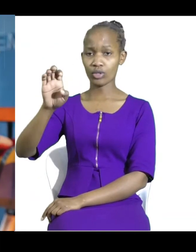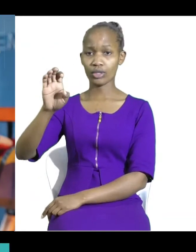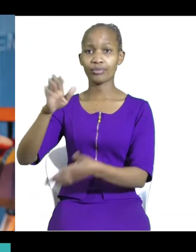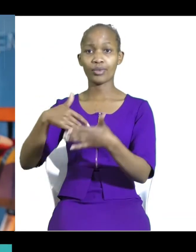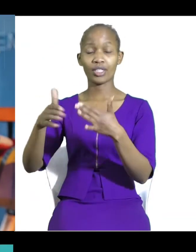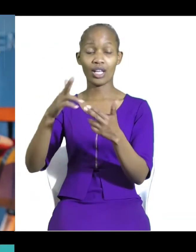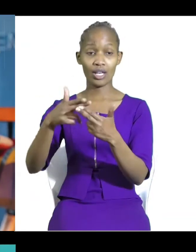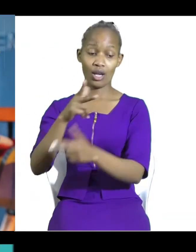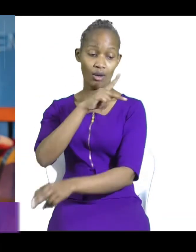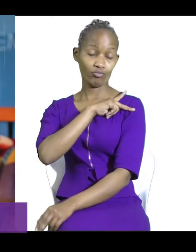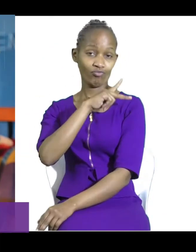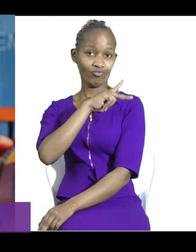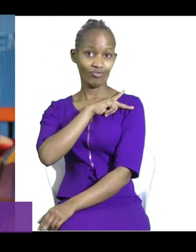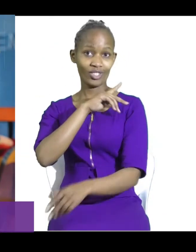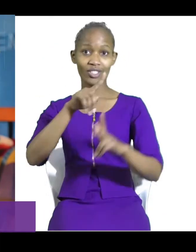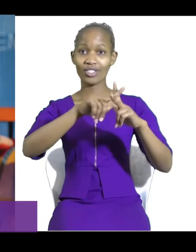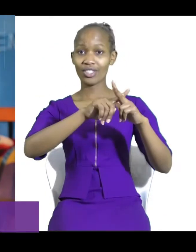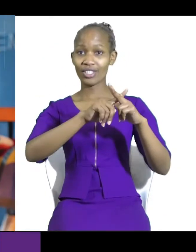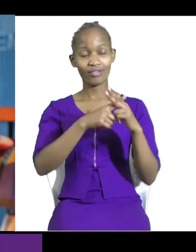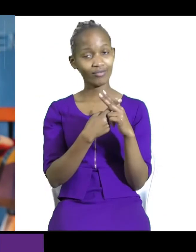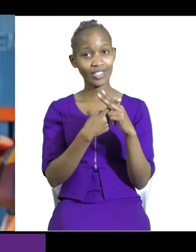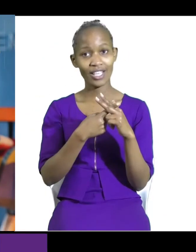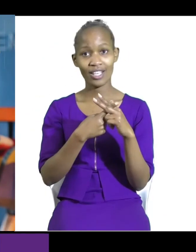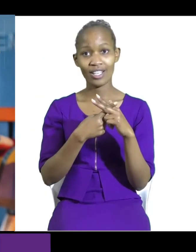Kizito Ojiambo Muleka, the founder